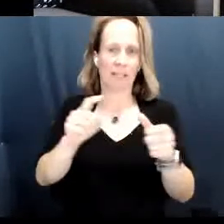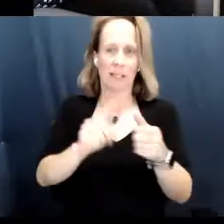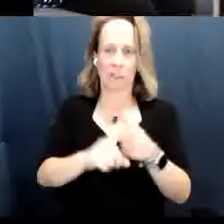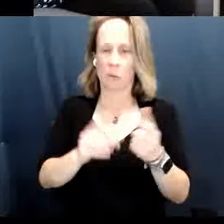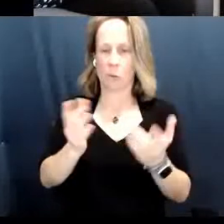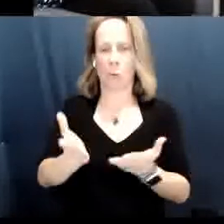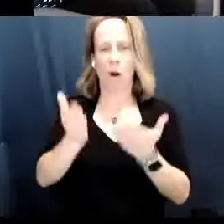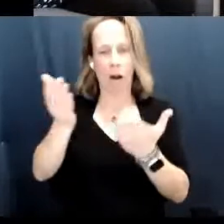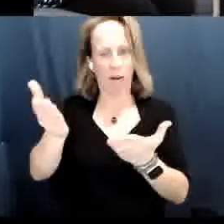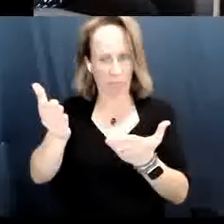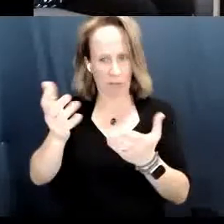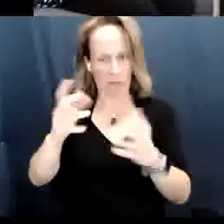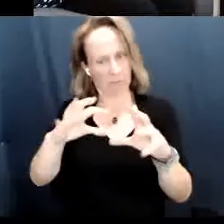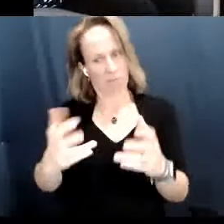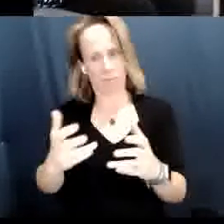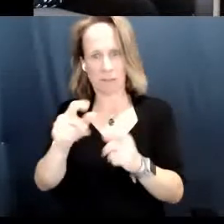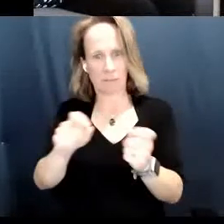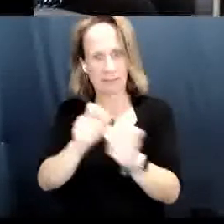population-specific group?